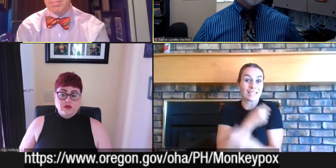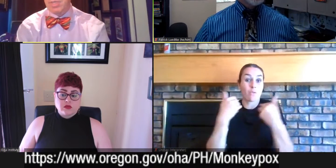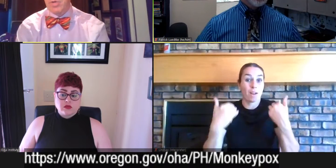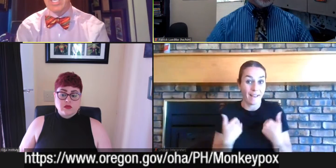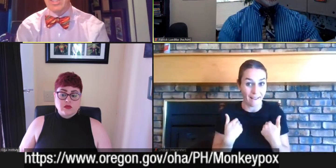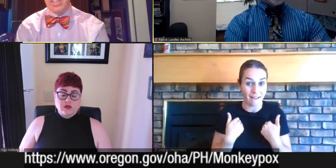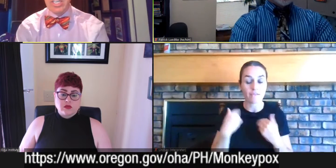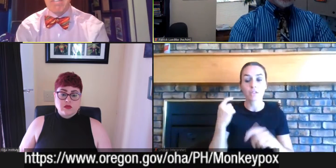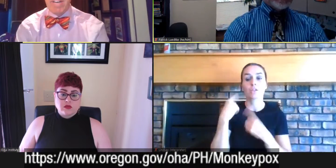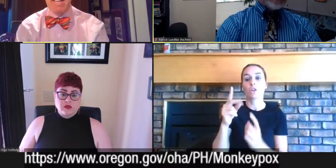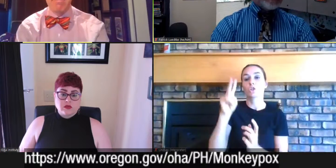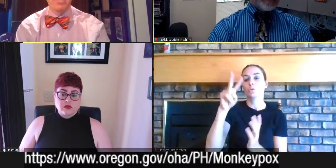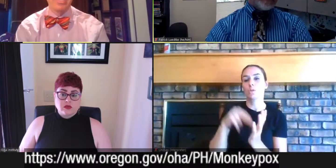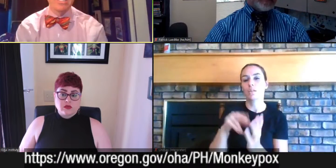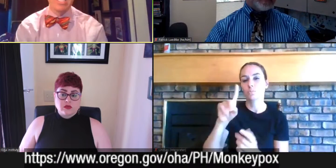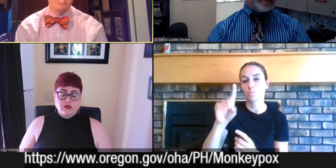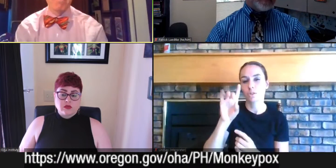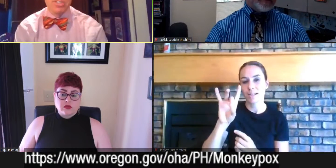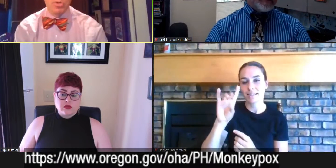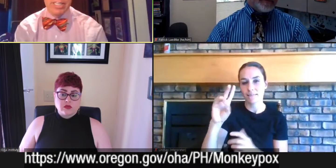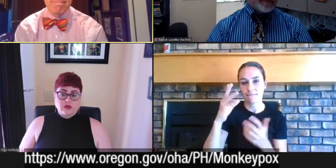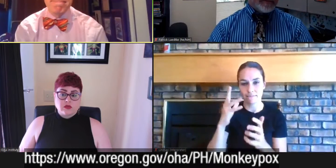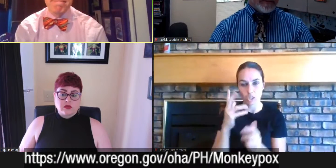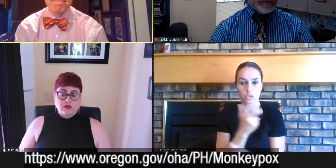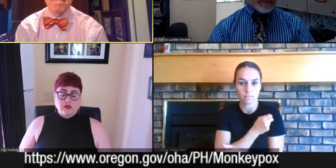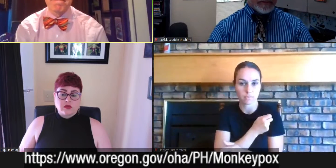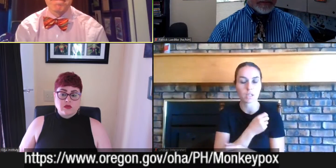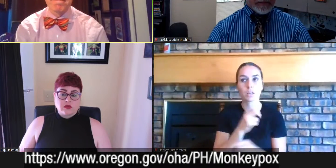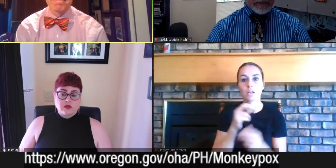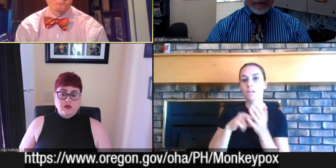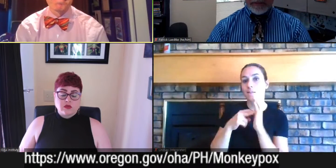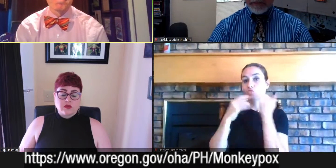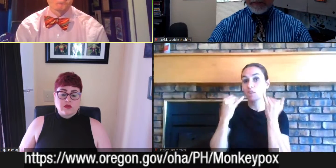given, only 35 in OHA inventory.